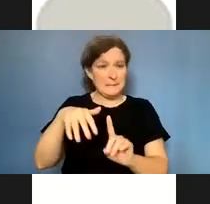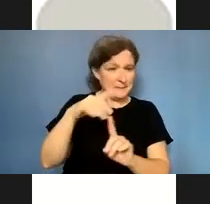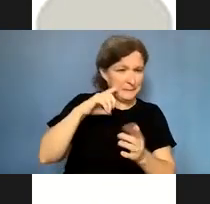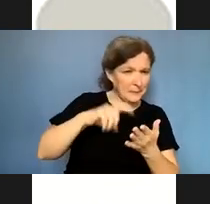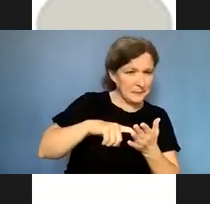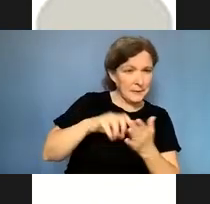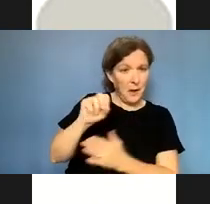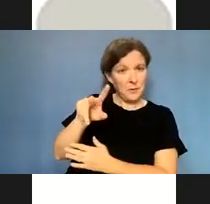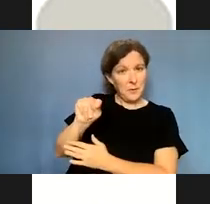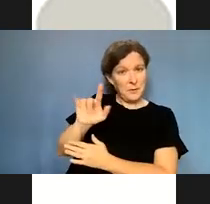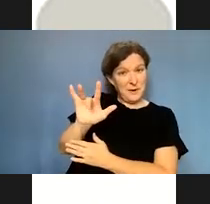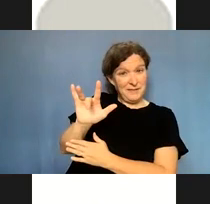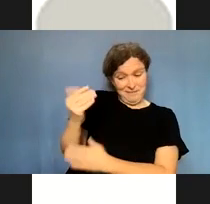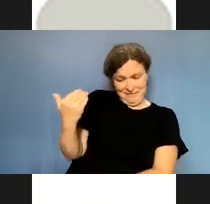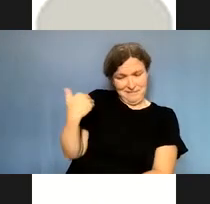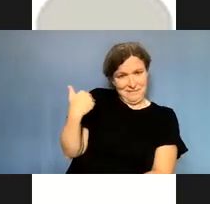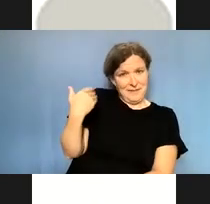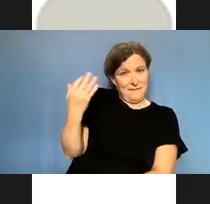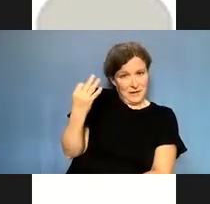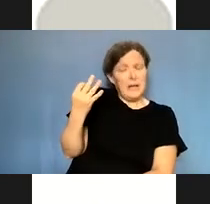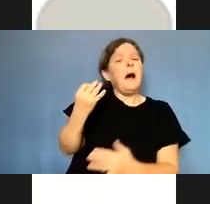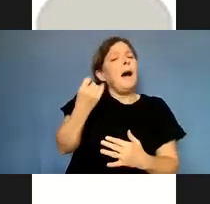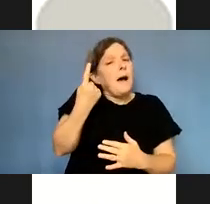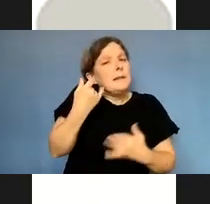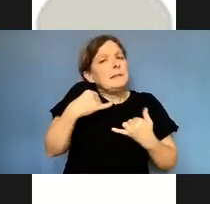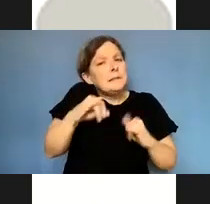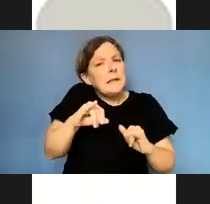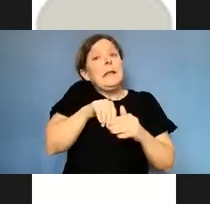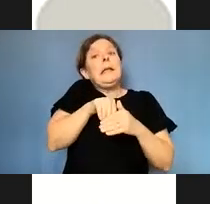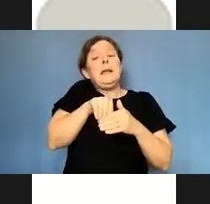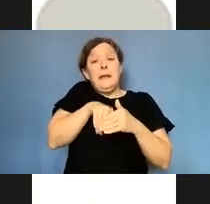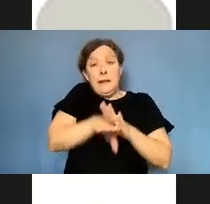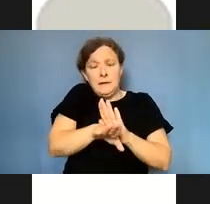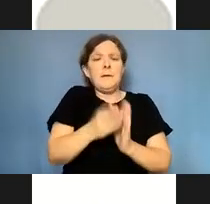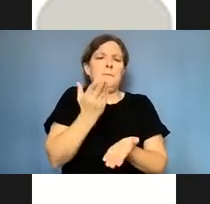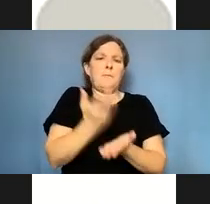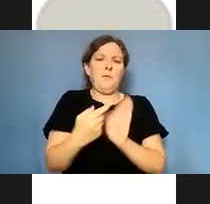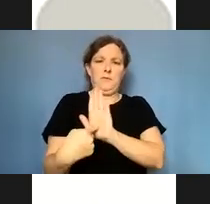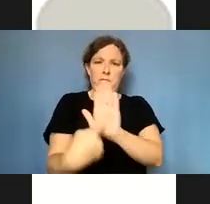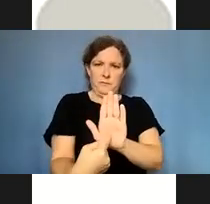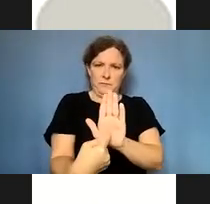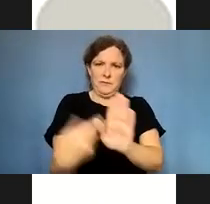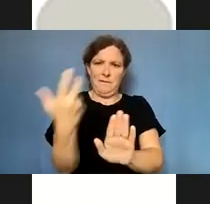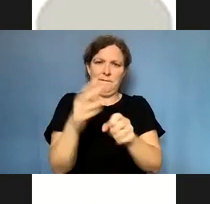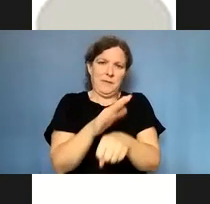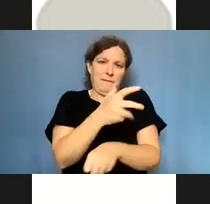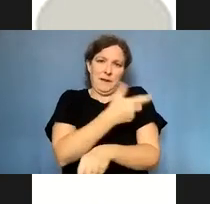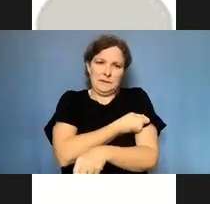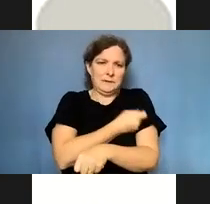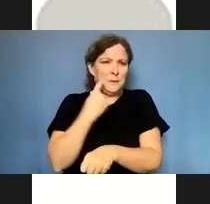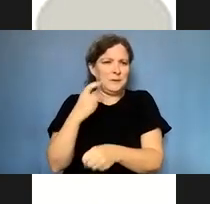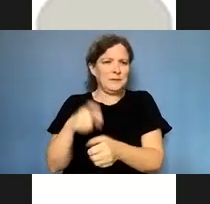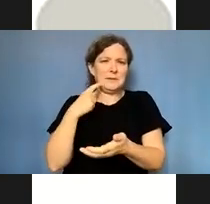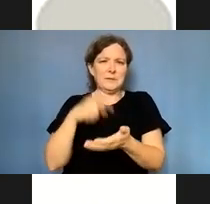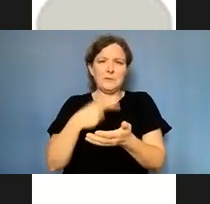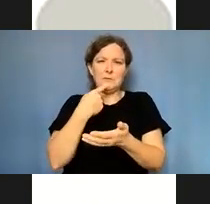October 25th. You still do need to prove your vaccination status, so you're fully vaccinated, and that's what I say in red up top.